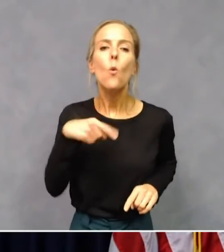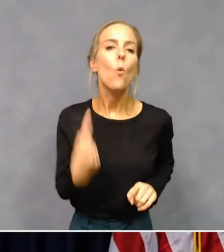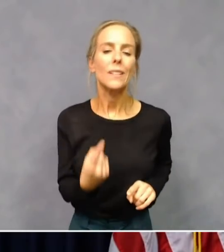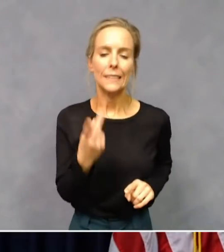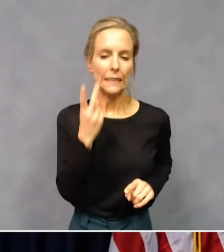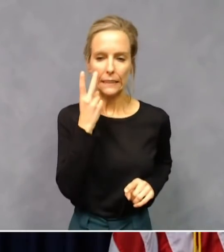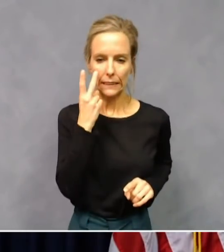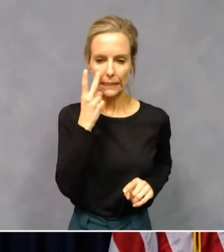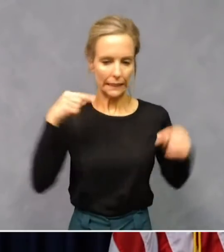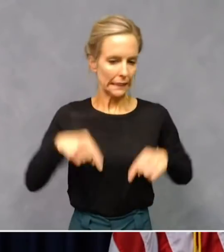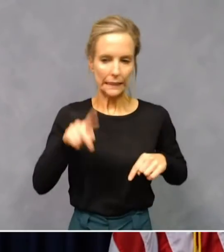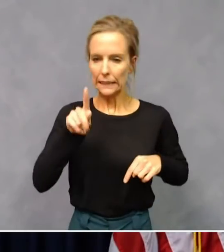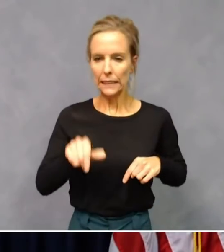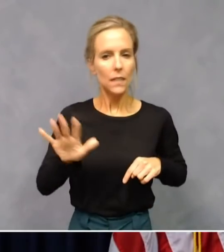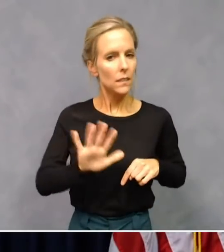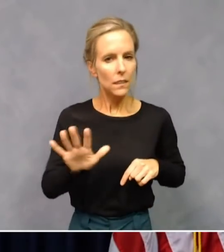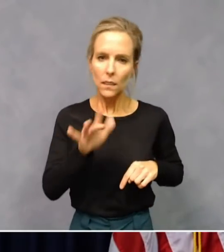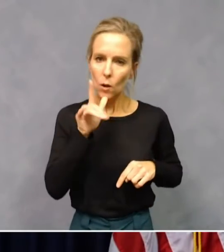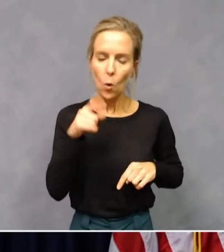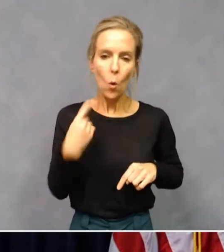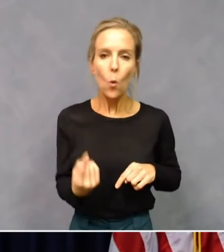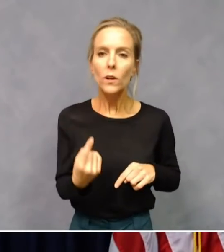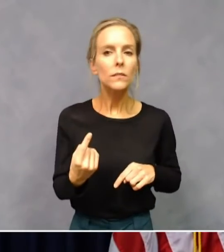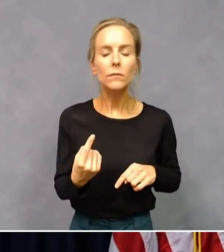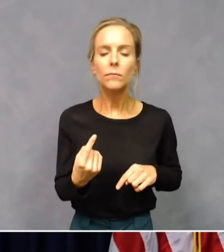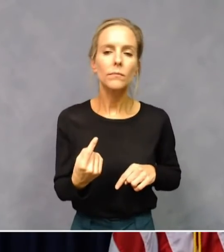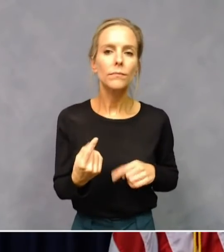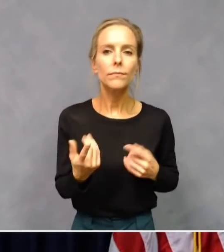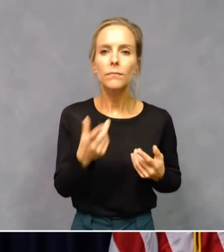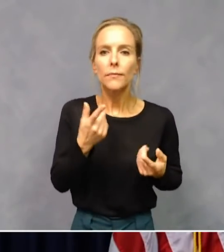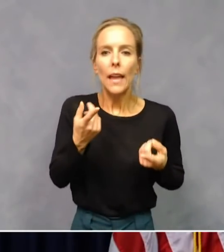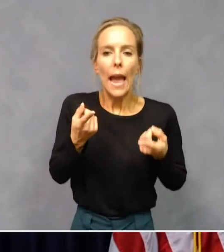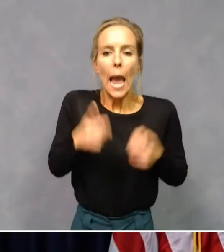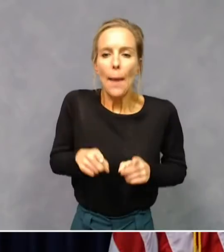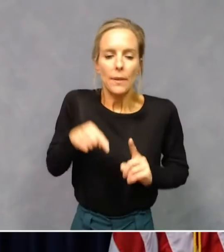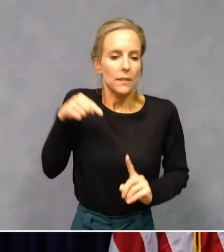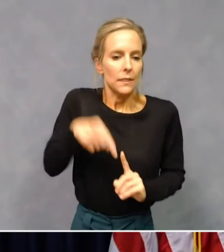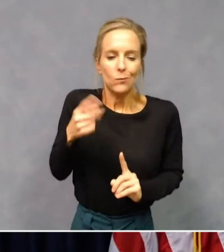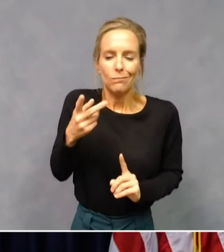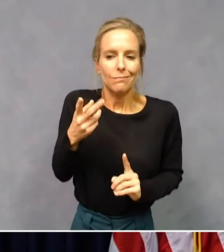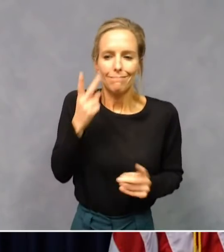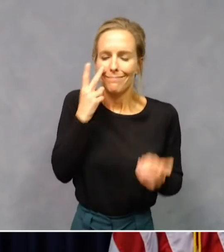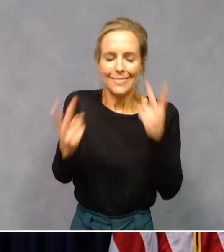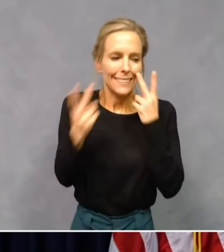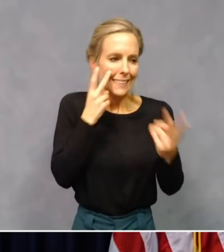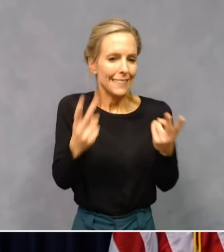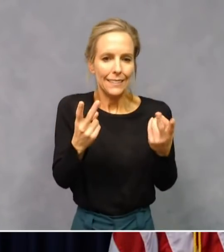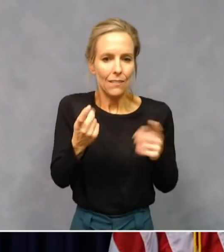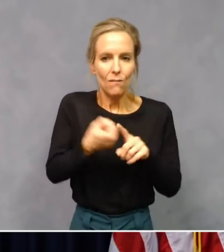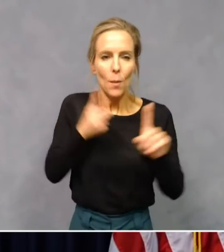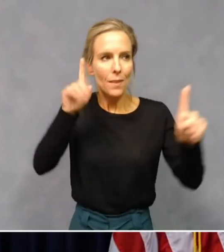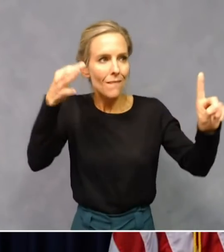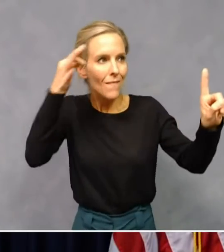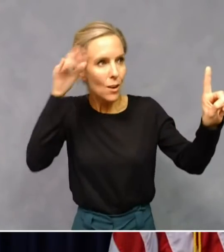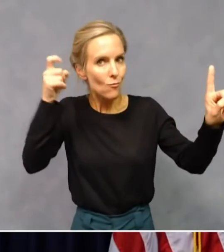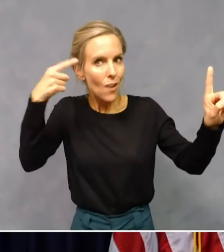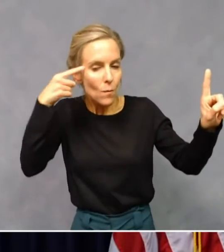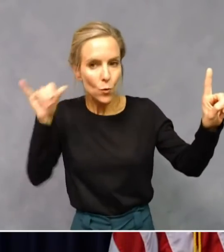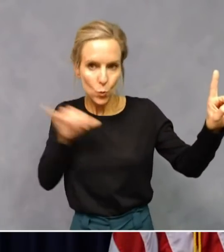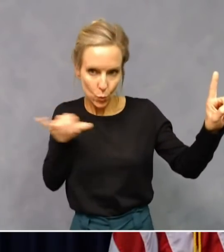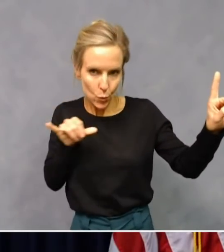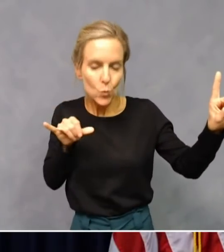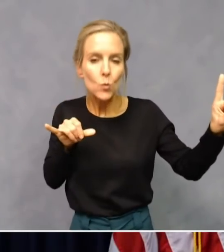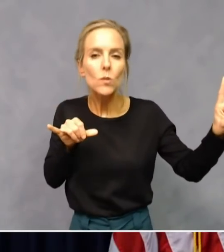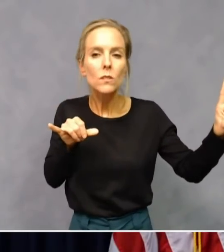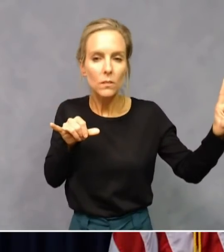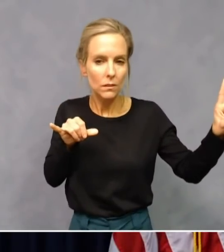Kentucky, and it's not just anecdotal. We are hearing it from the federal government, and we are hearing it from all